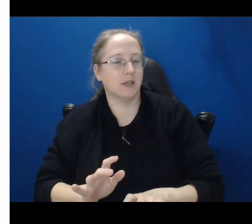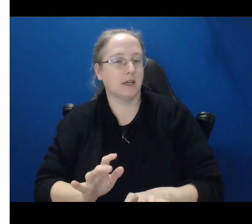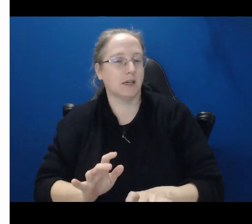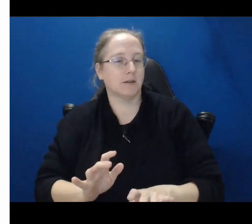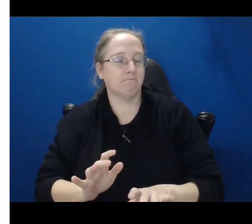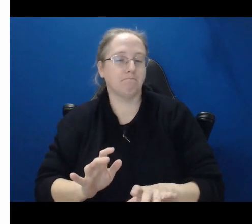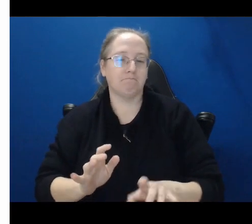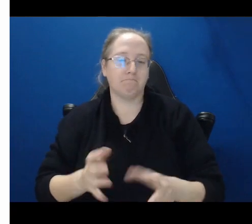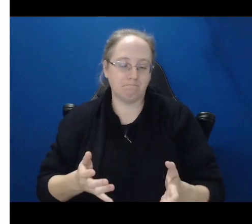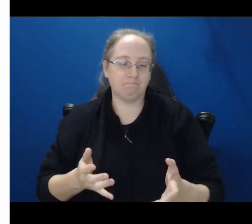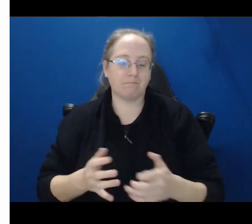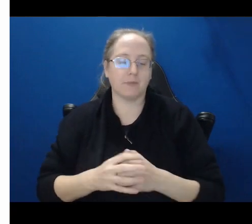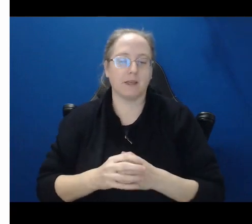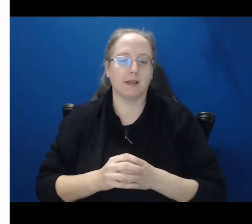be